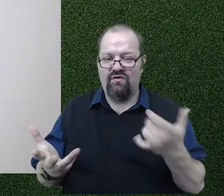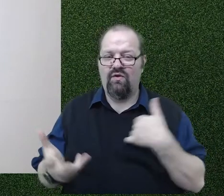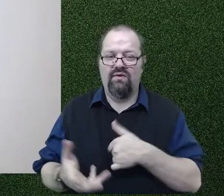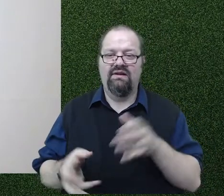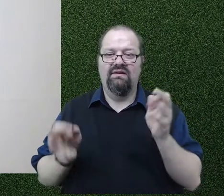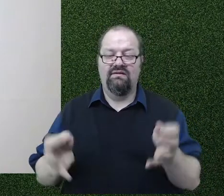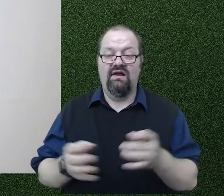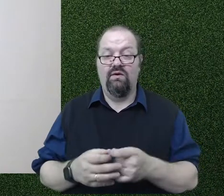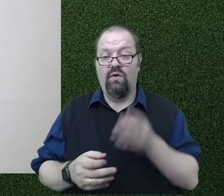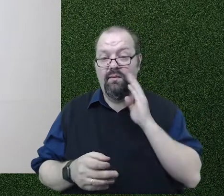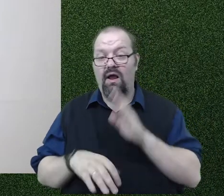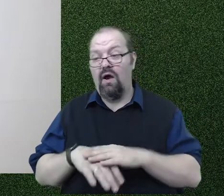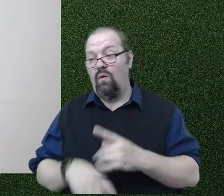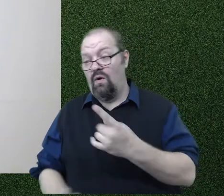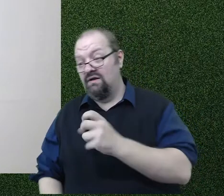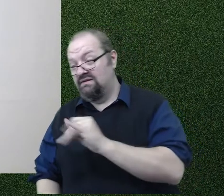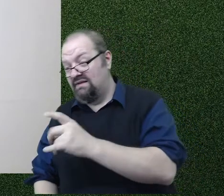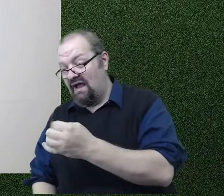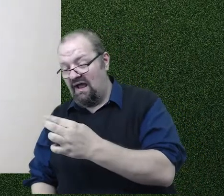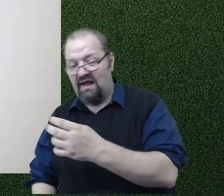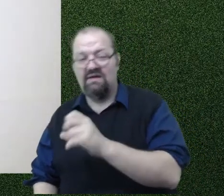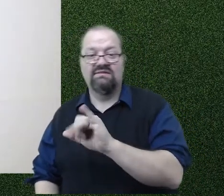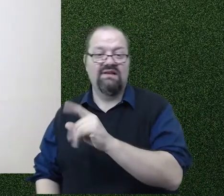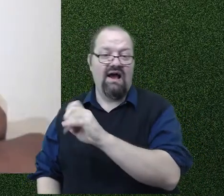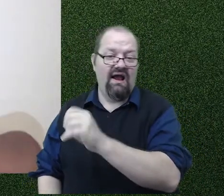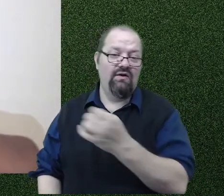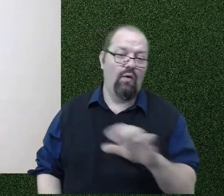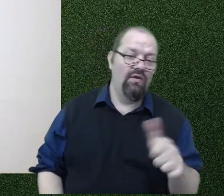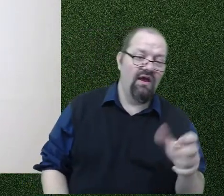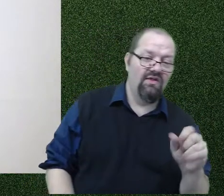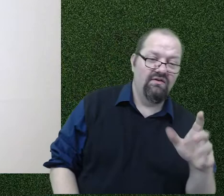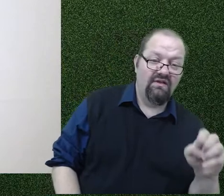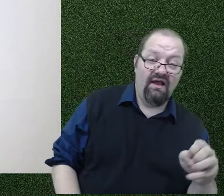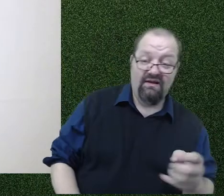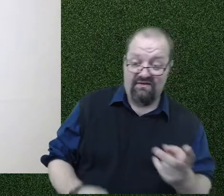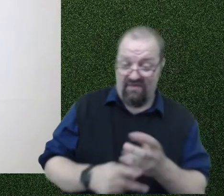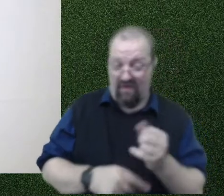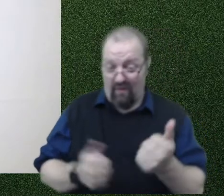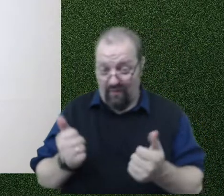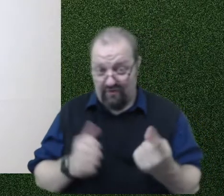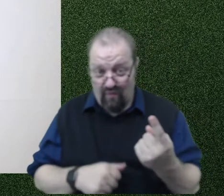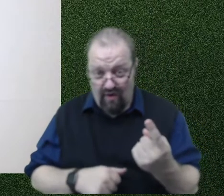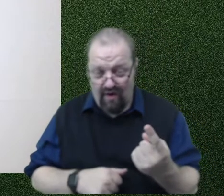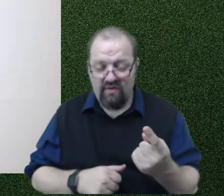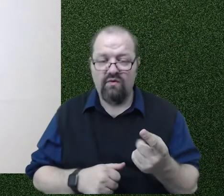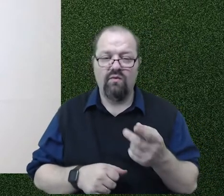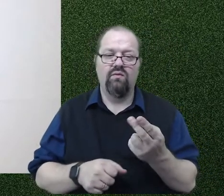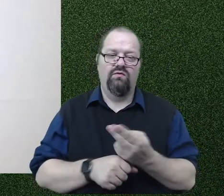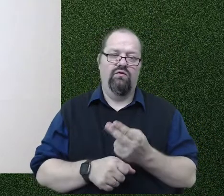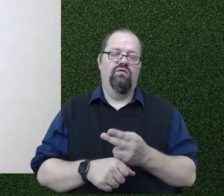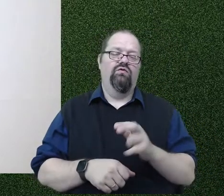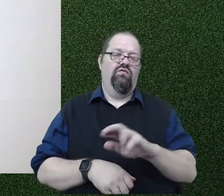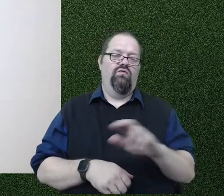side of the plane pointing one way, or it's going to be on the other side of the plane. To figure out which way it points, we're going to use the right-hand rule.